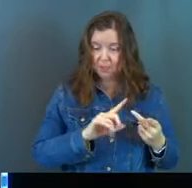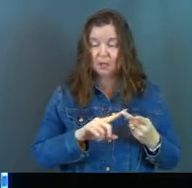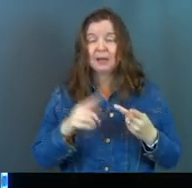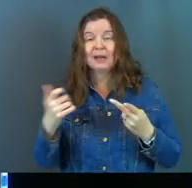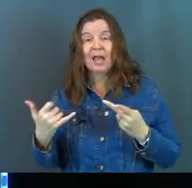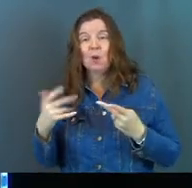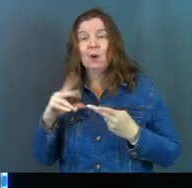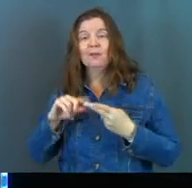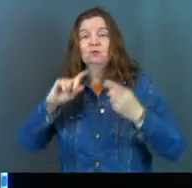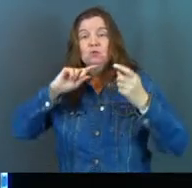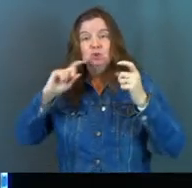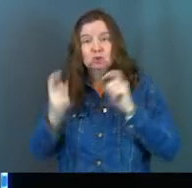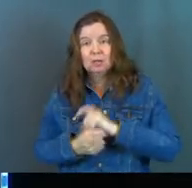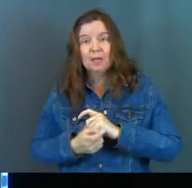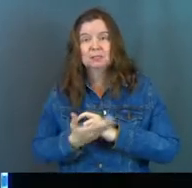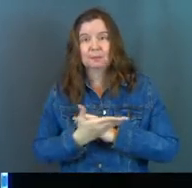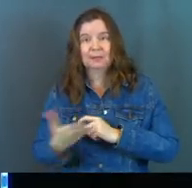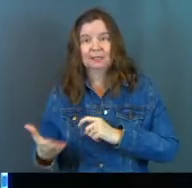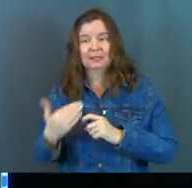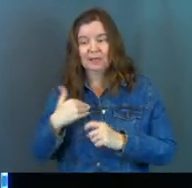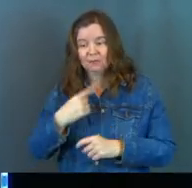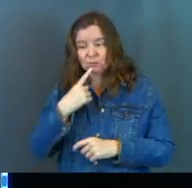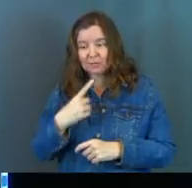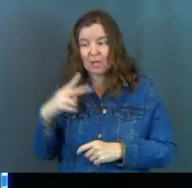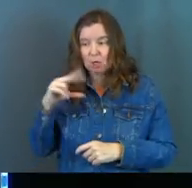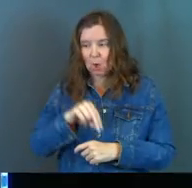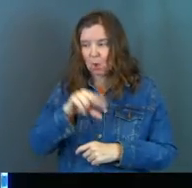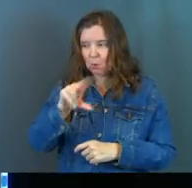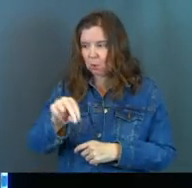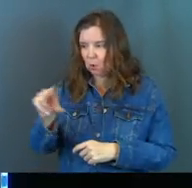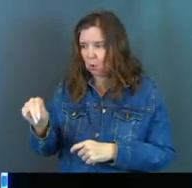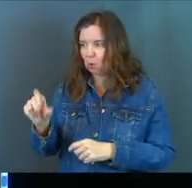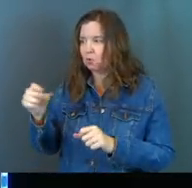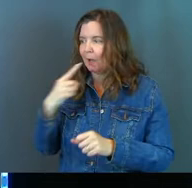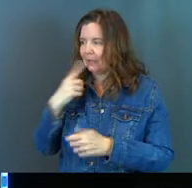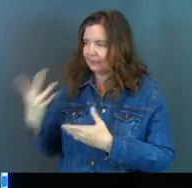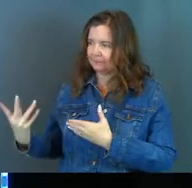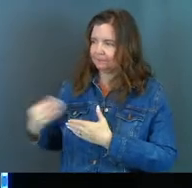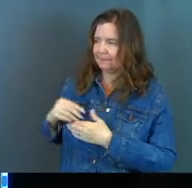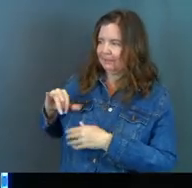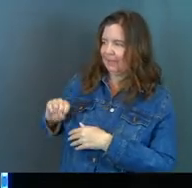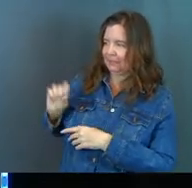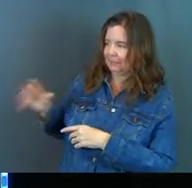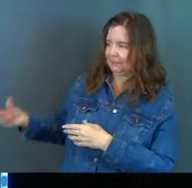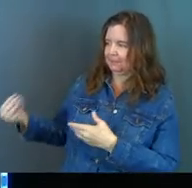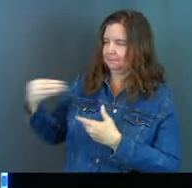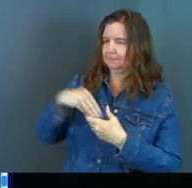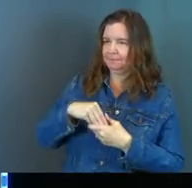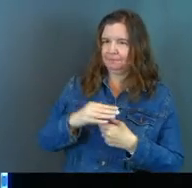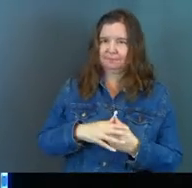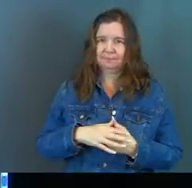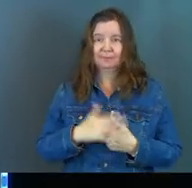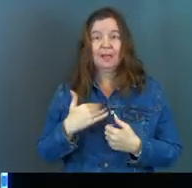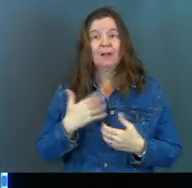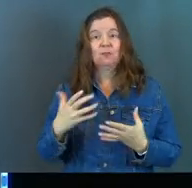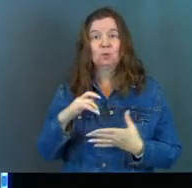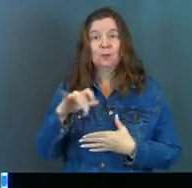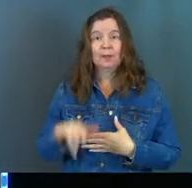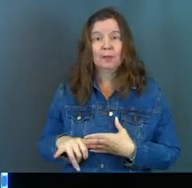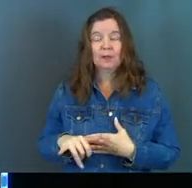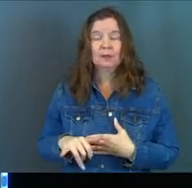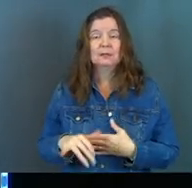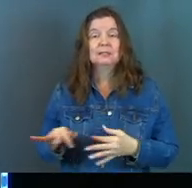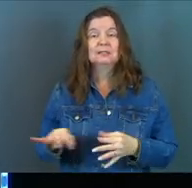got to do is I got to change some things, and I got to say some no's so that I can say some yeses. Amen? I've got to do